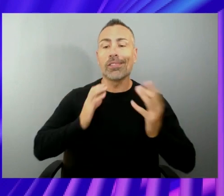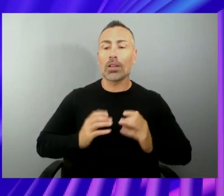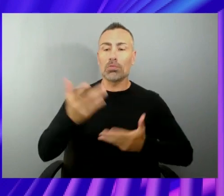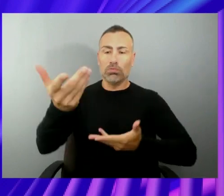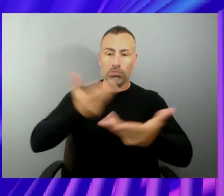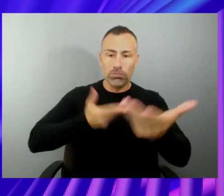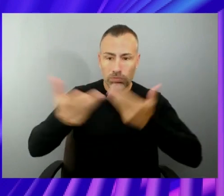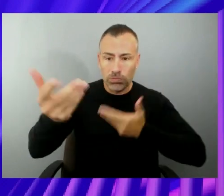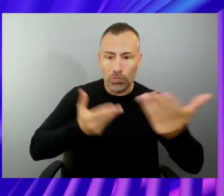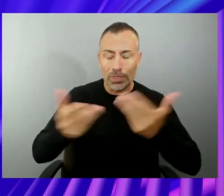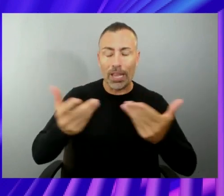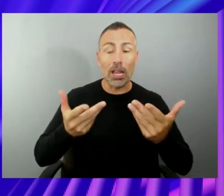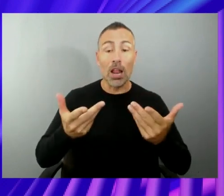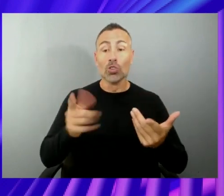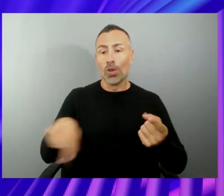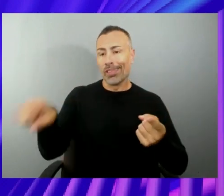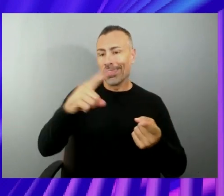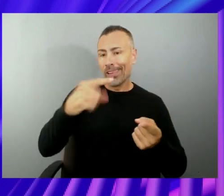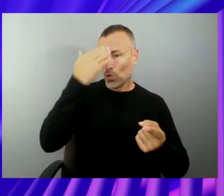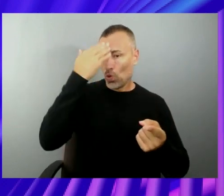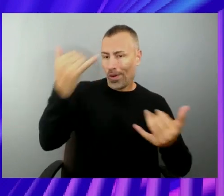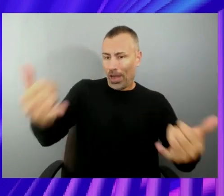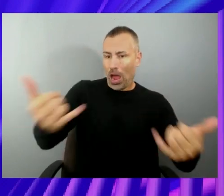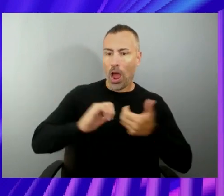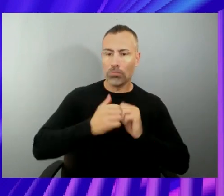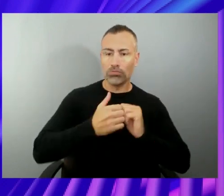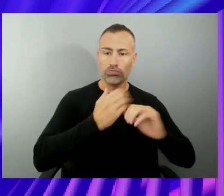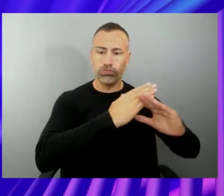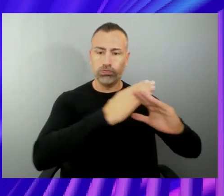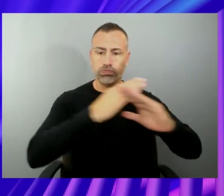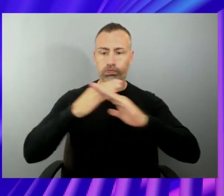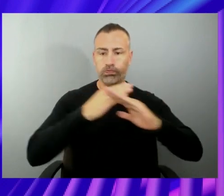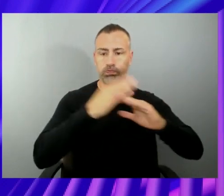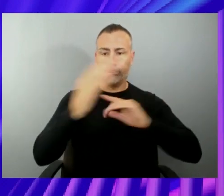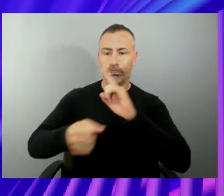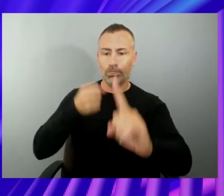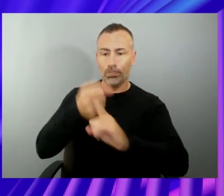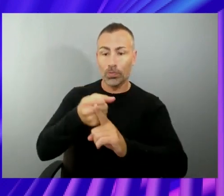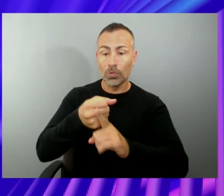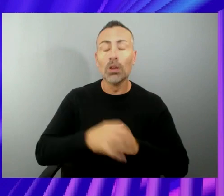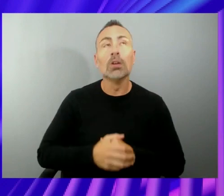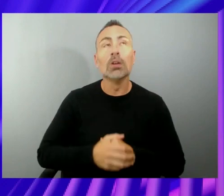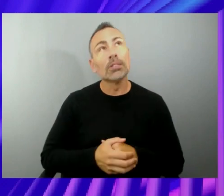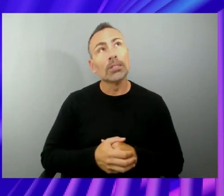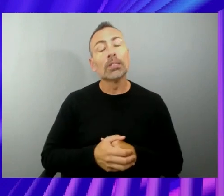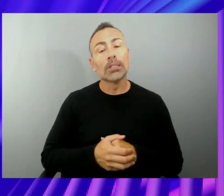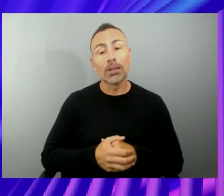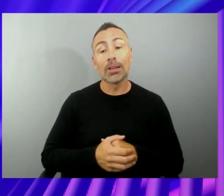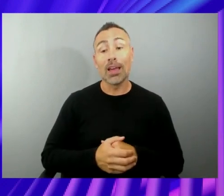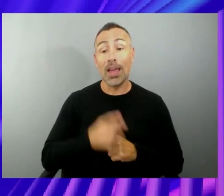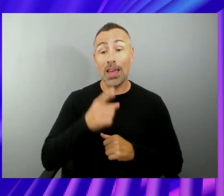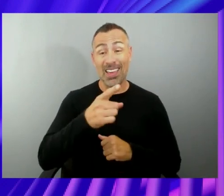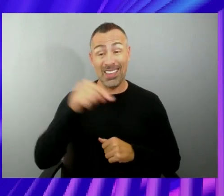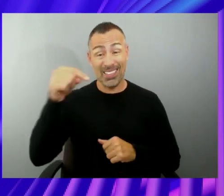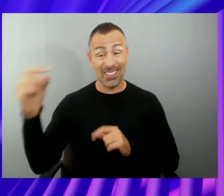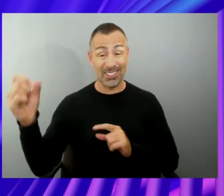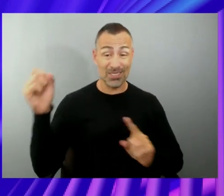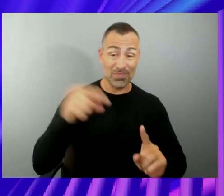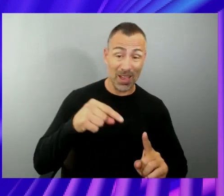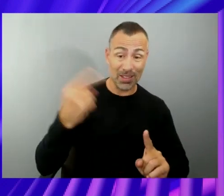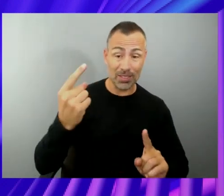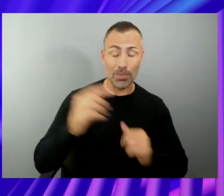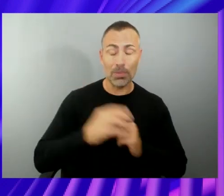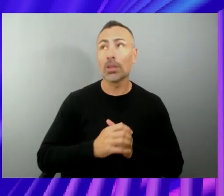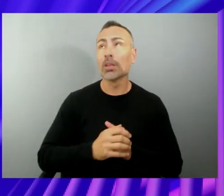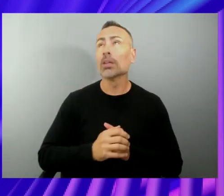do to avoid them. So this goes back to and something I know you're keenly familiar with. December 13th through the